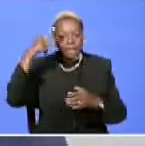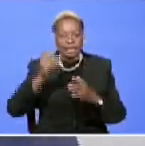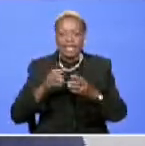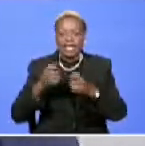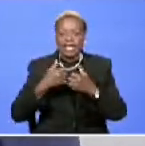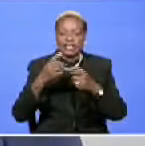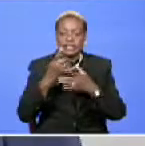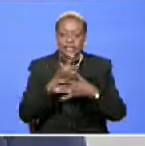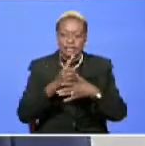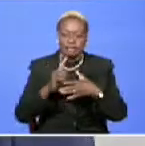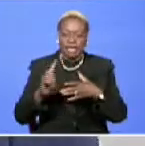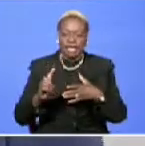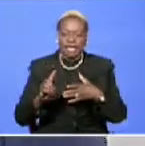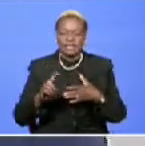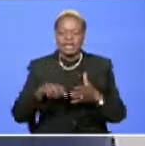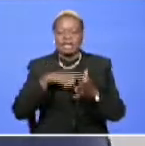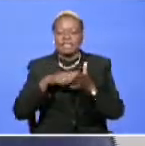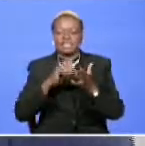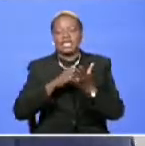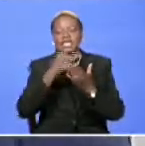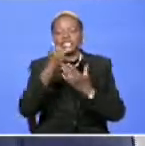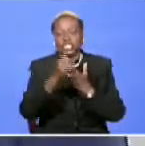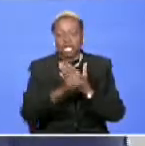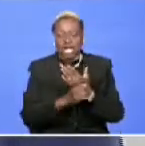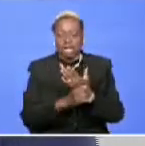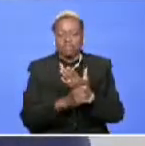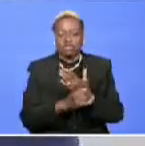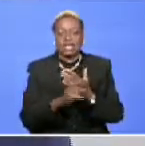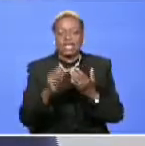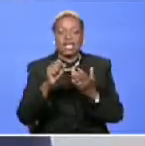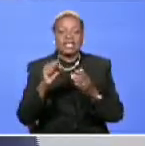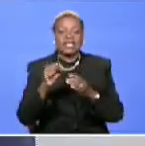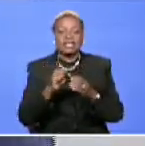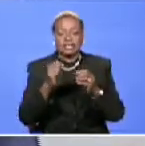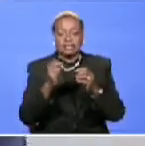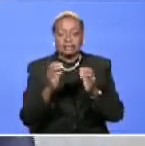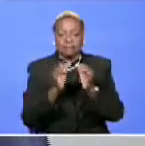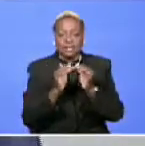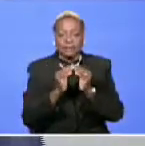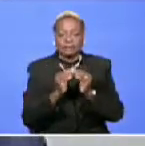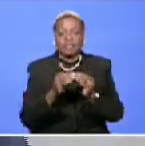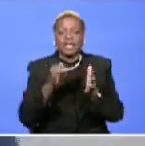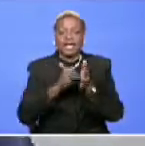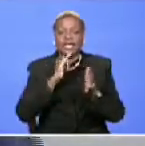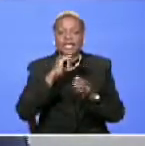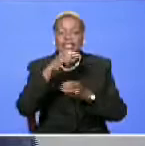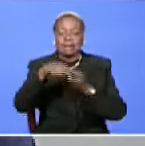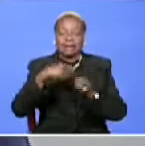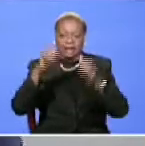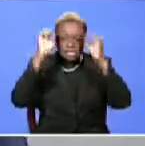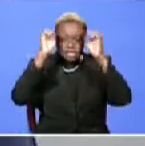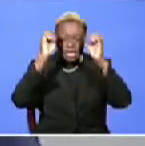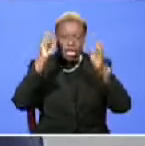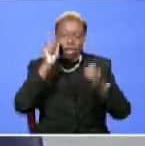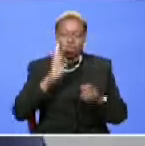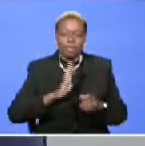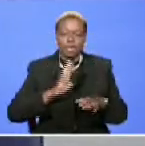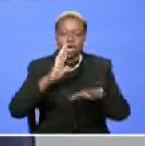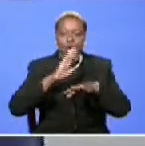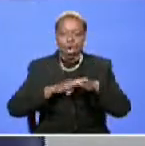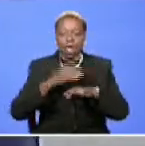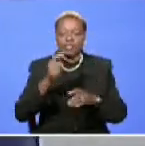We'll have another session April. We'll have another session July, and then again in October. It's all about educating women on their